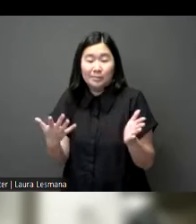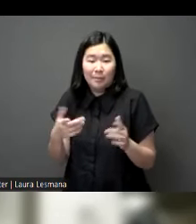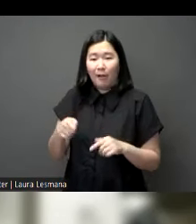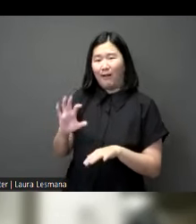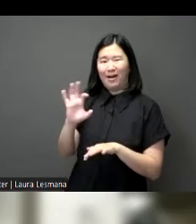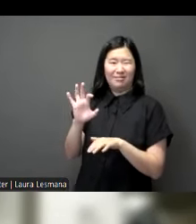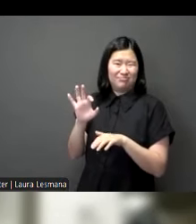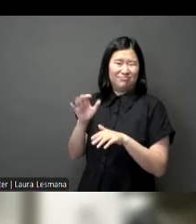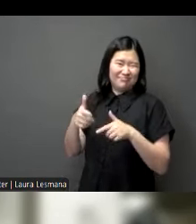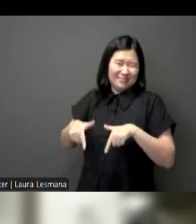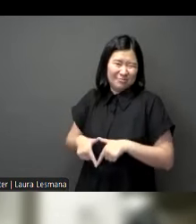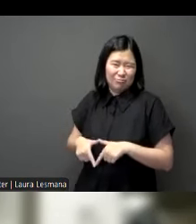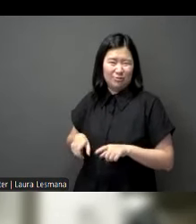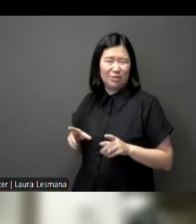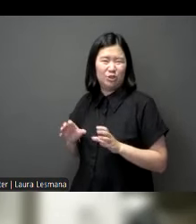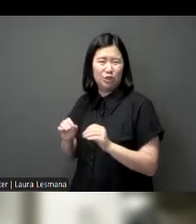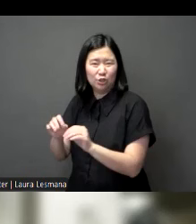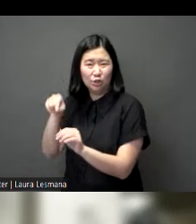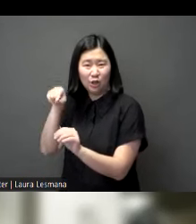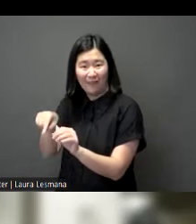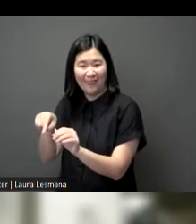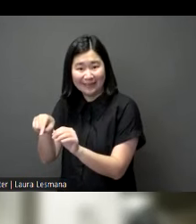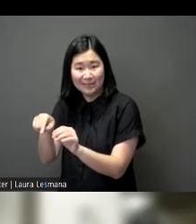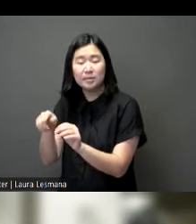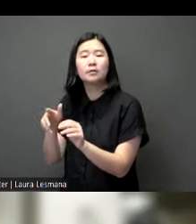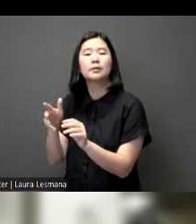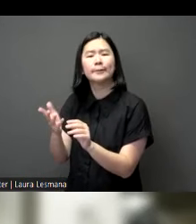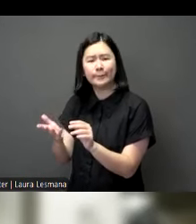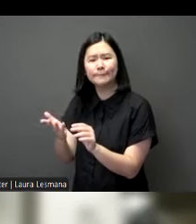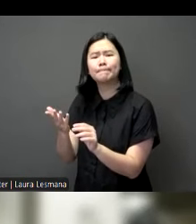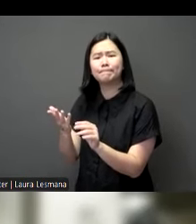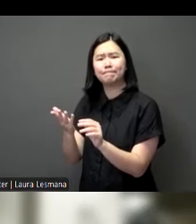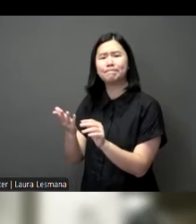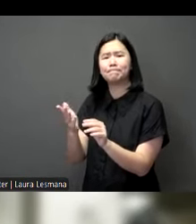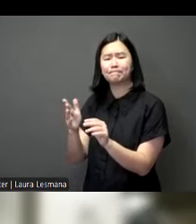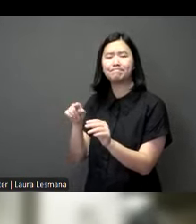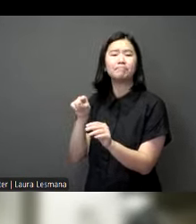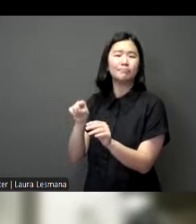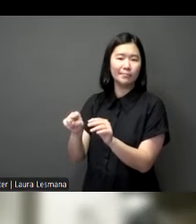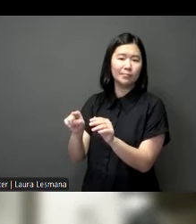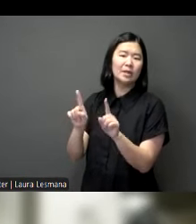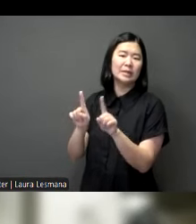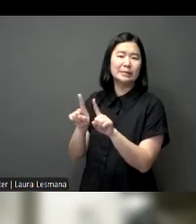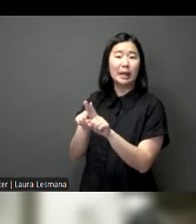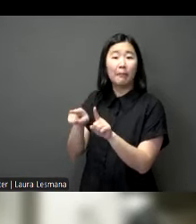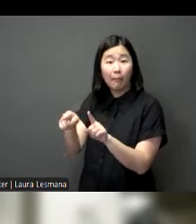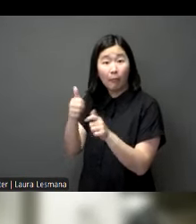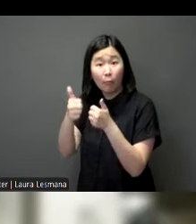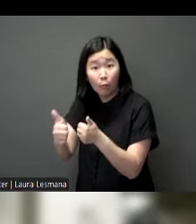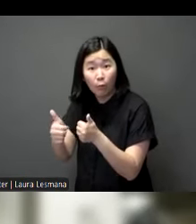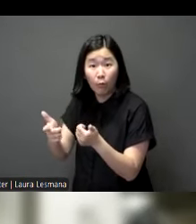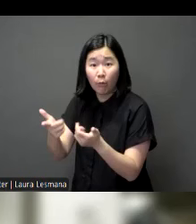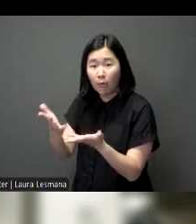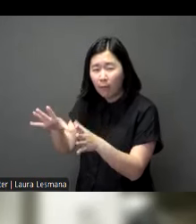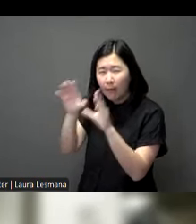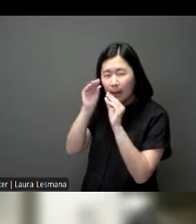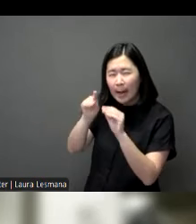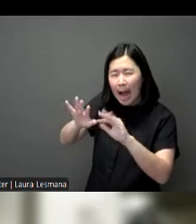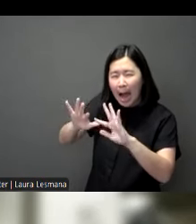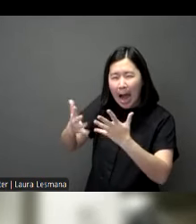was helping. We also made important strides in the approach. By 2019,